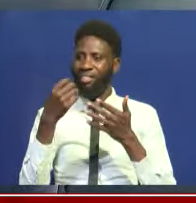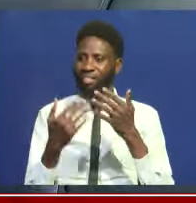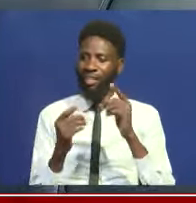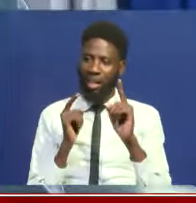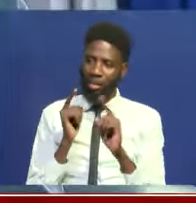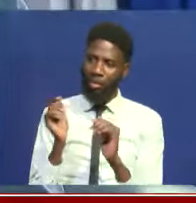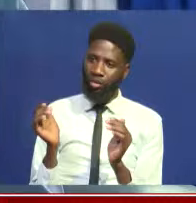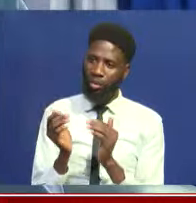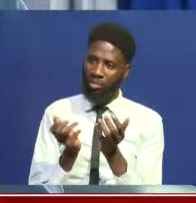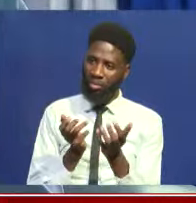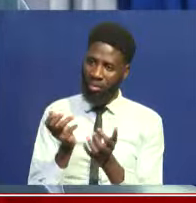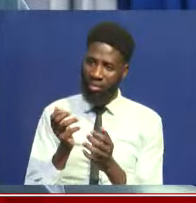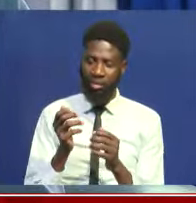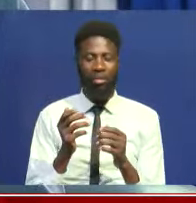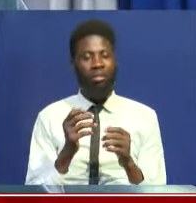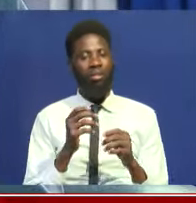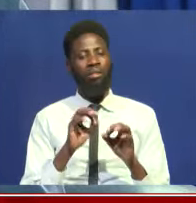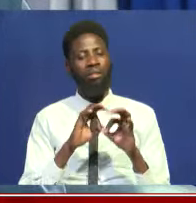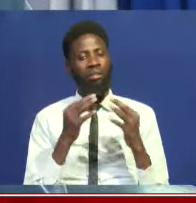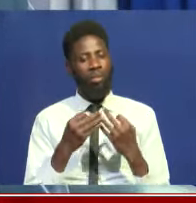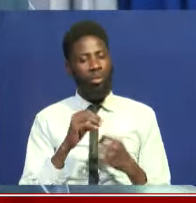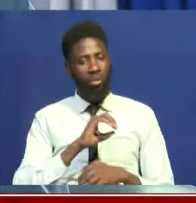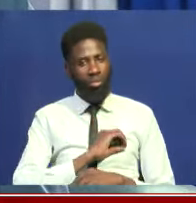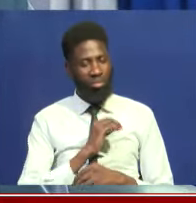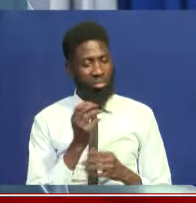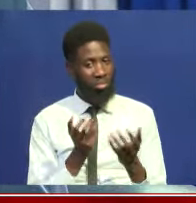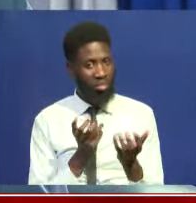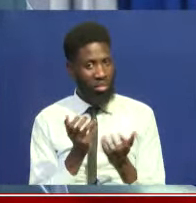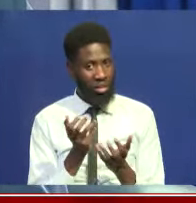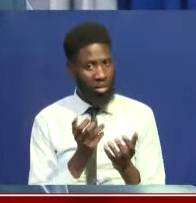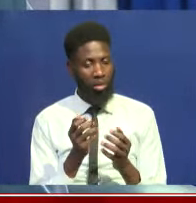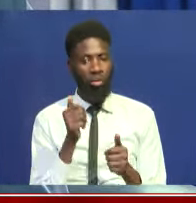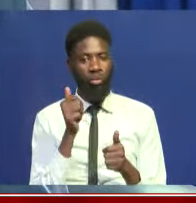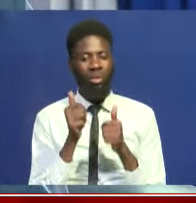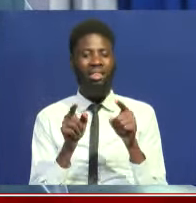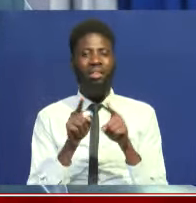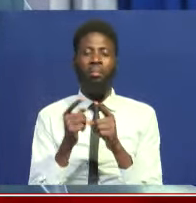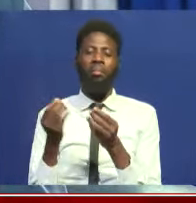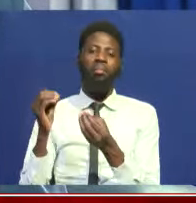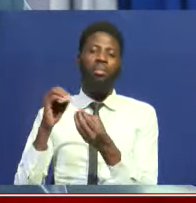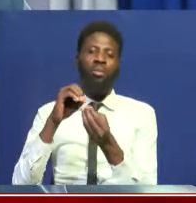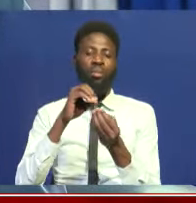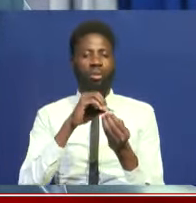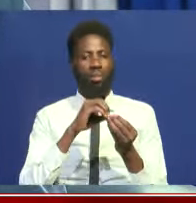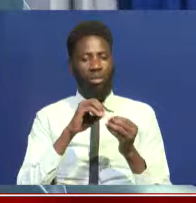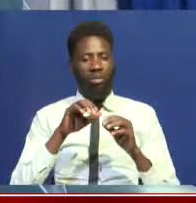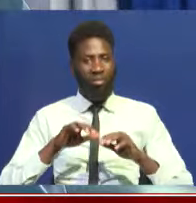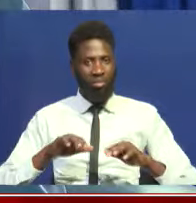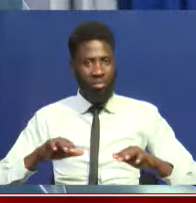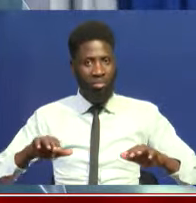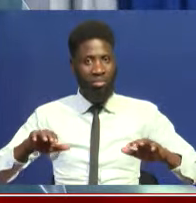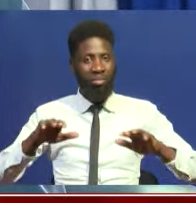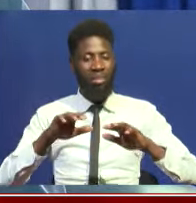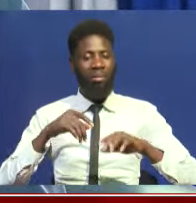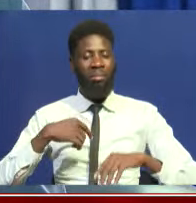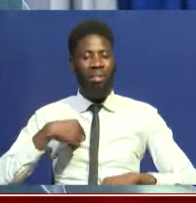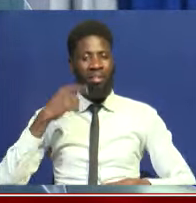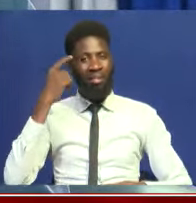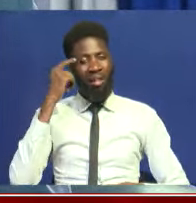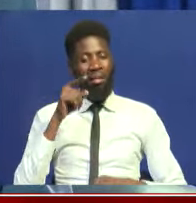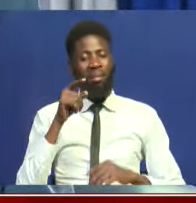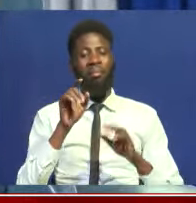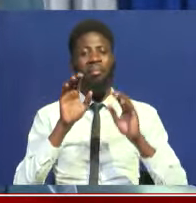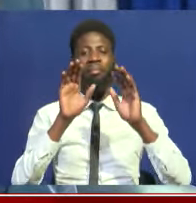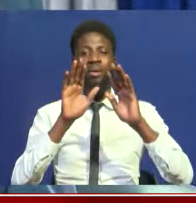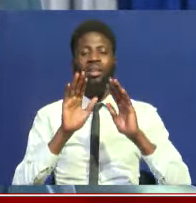small businesses, for family-owned businesses, which are quite common here. I think it's really important that